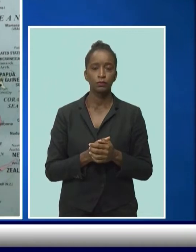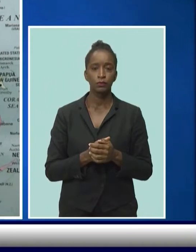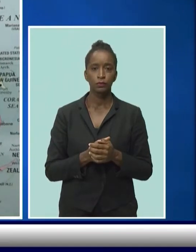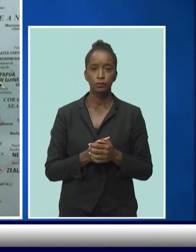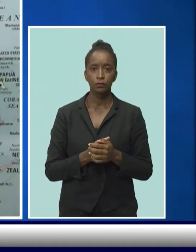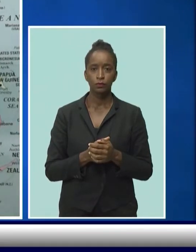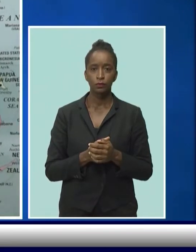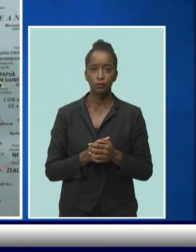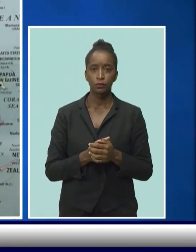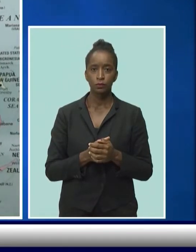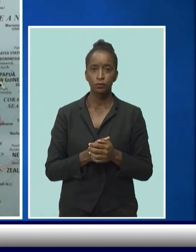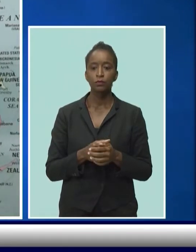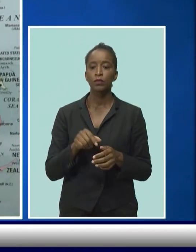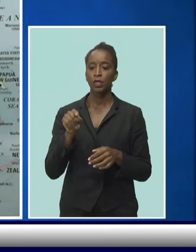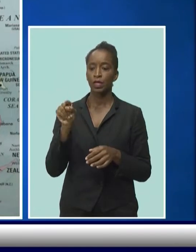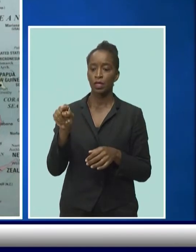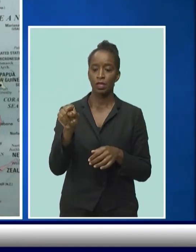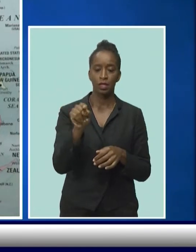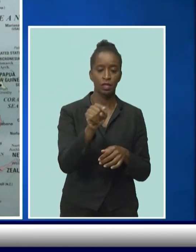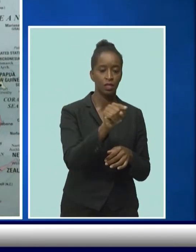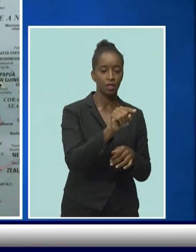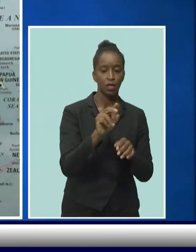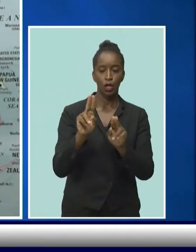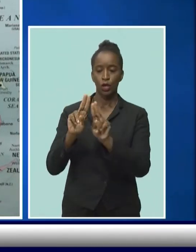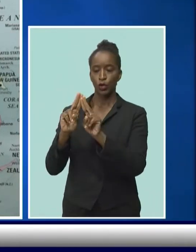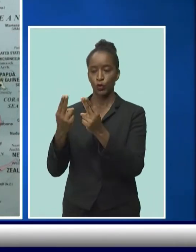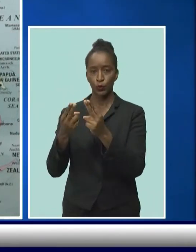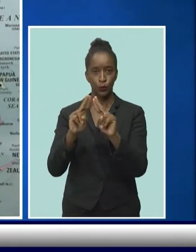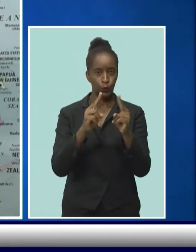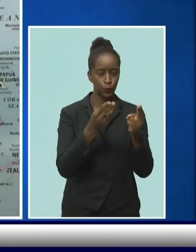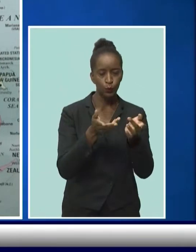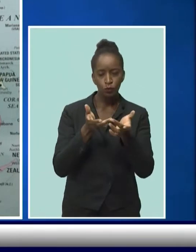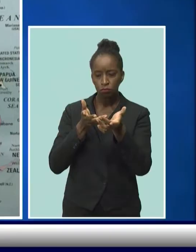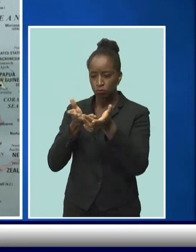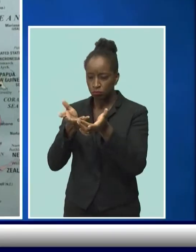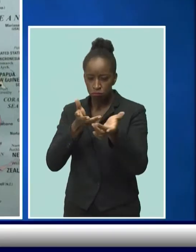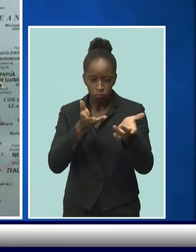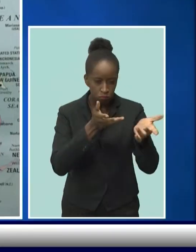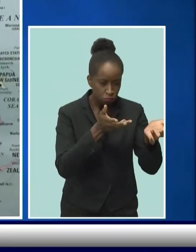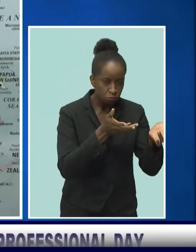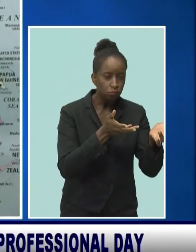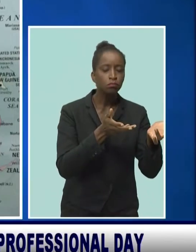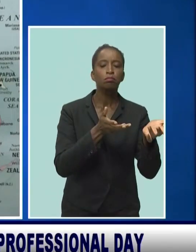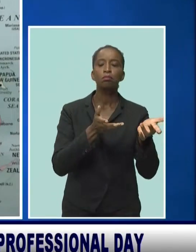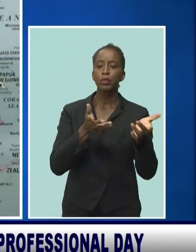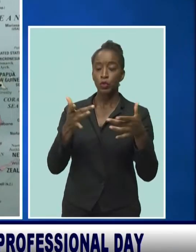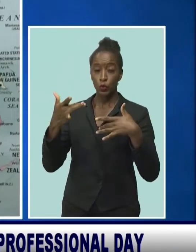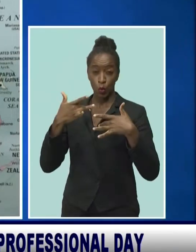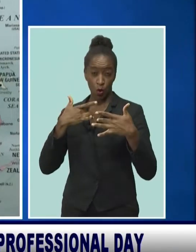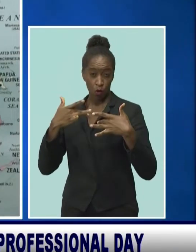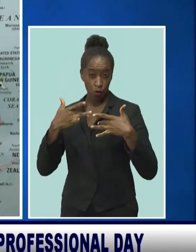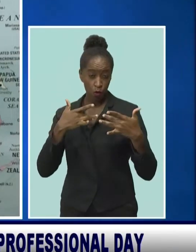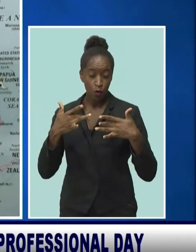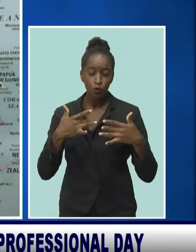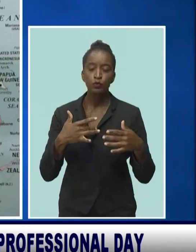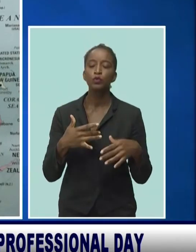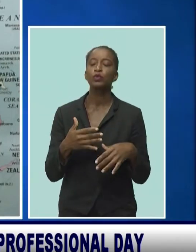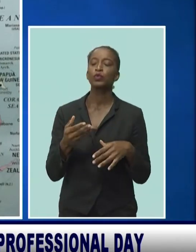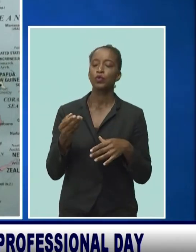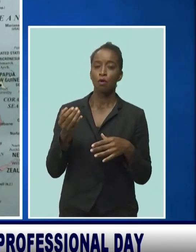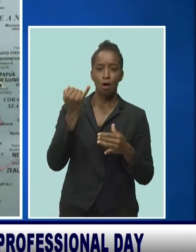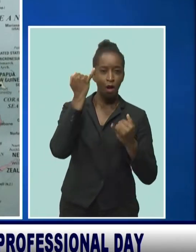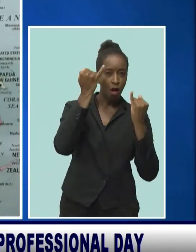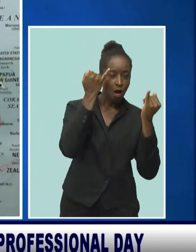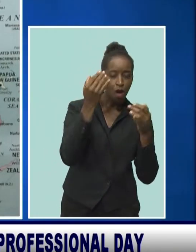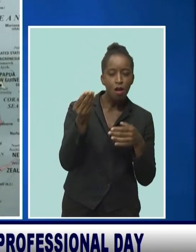with the various unions so that your voices can be heard and so that the decisions made are in the